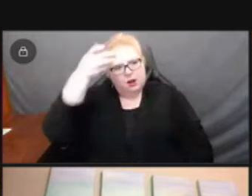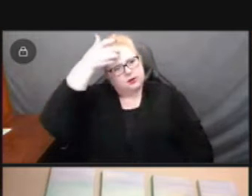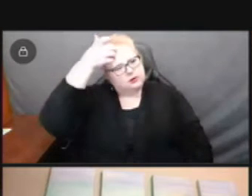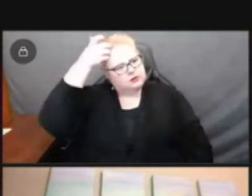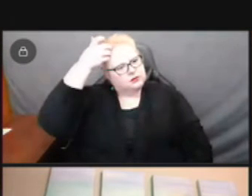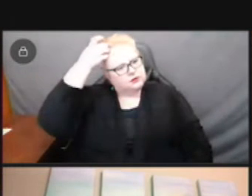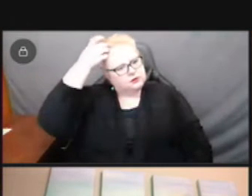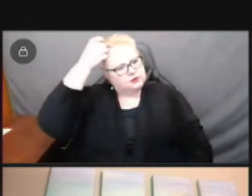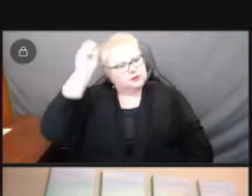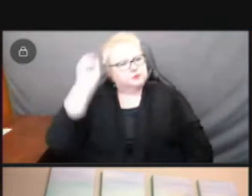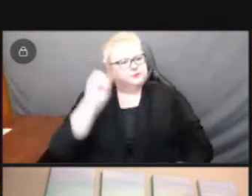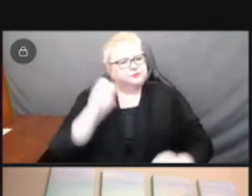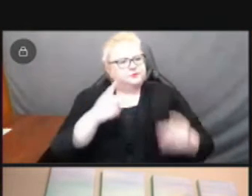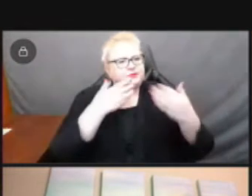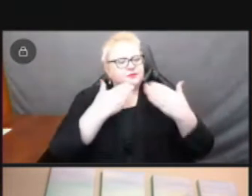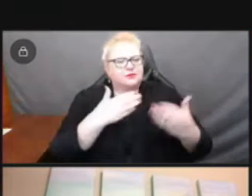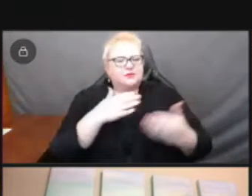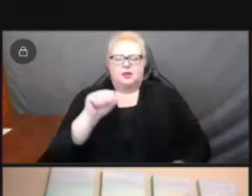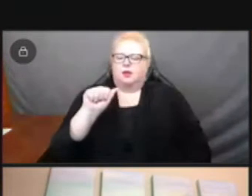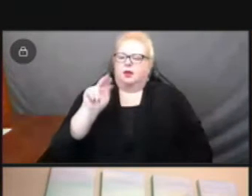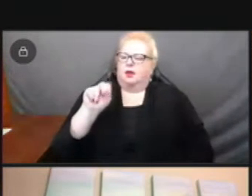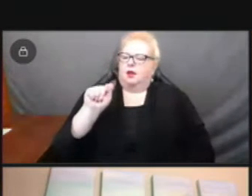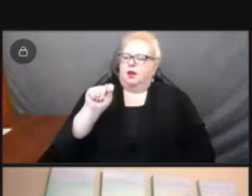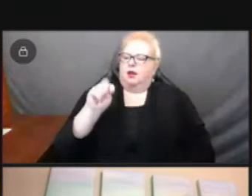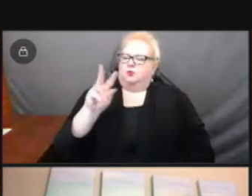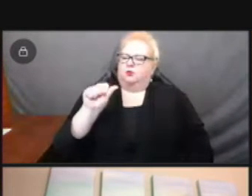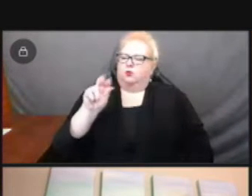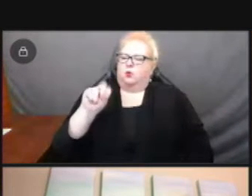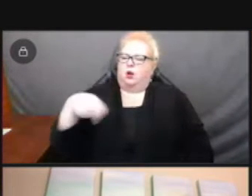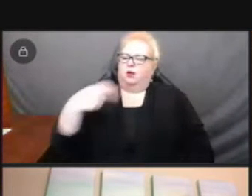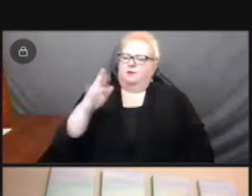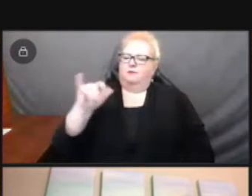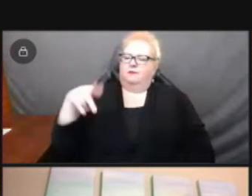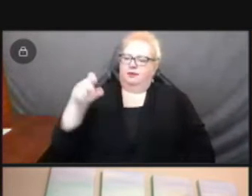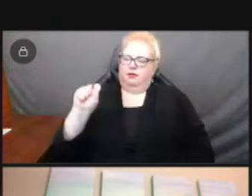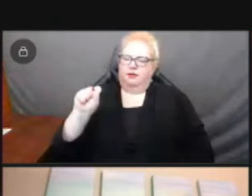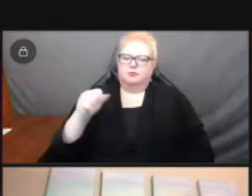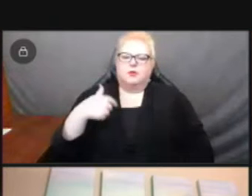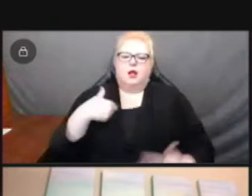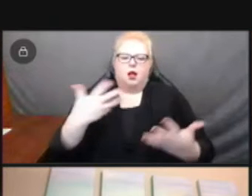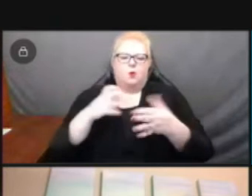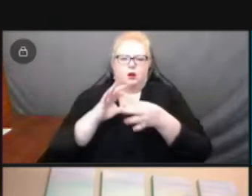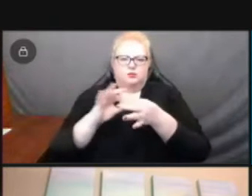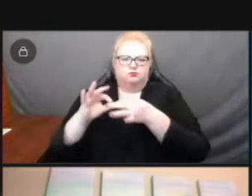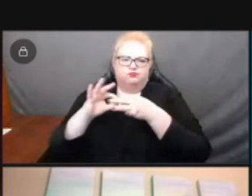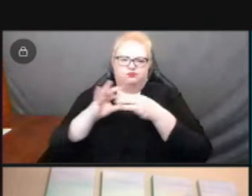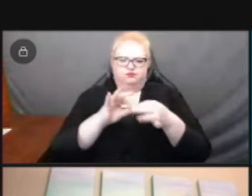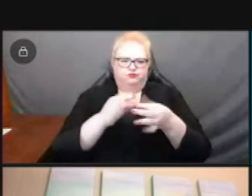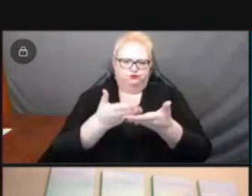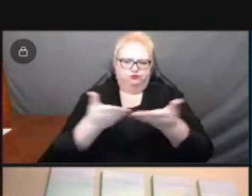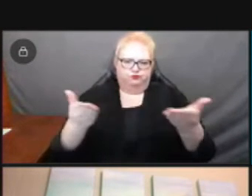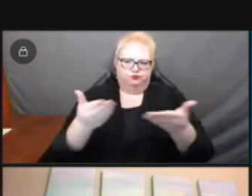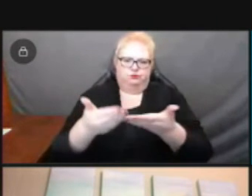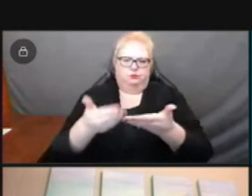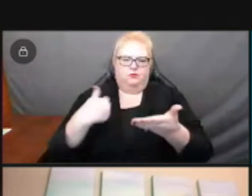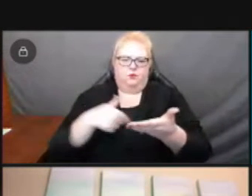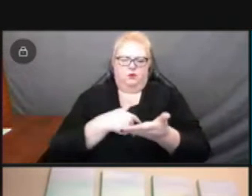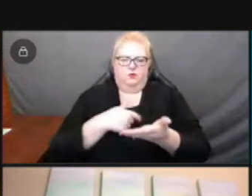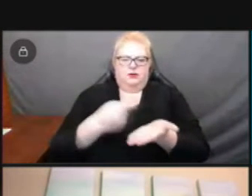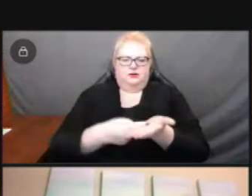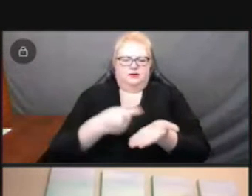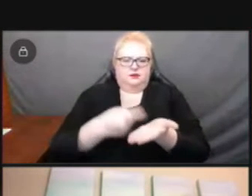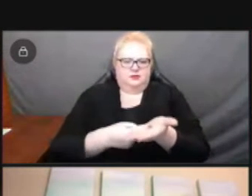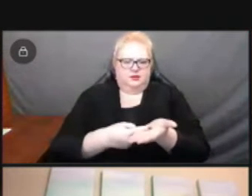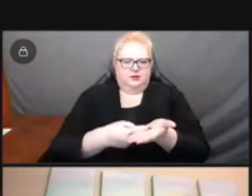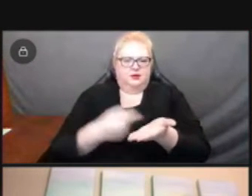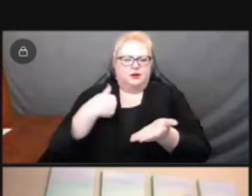you, Mayor. I wanted to address my colleagues before we discuss this vote. I brought